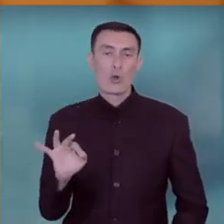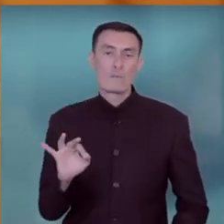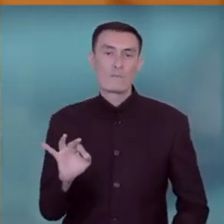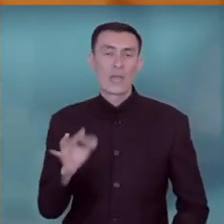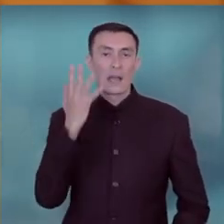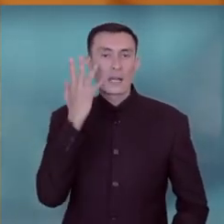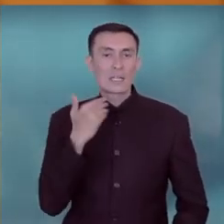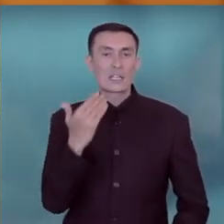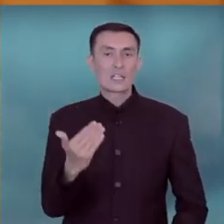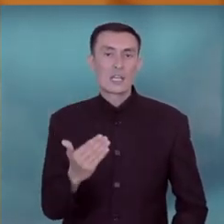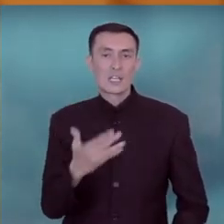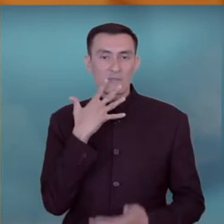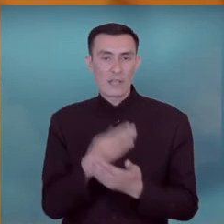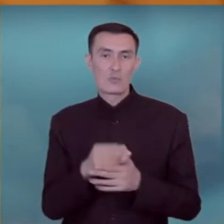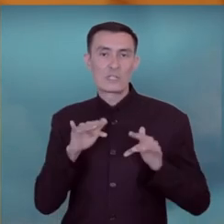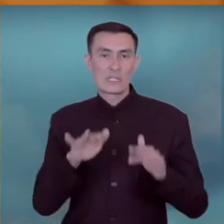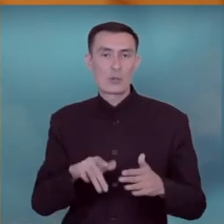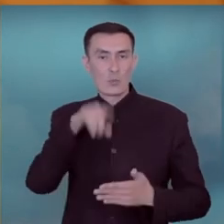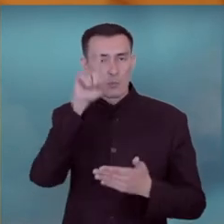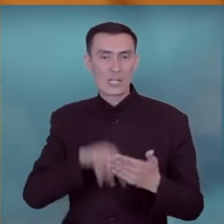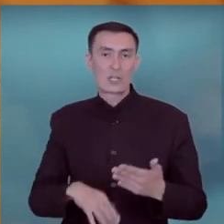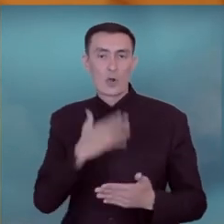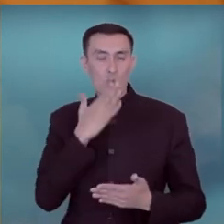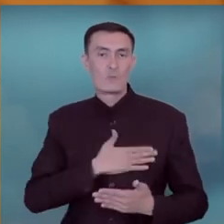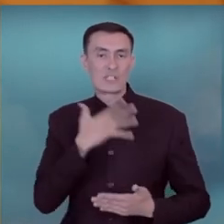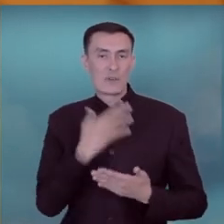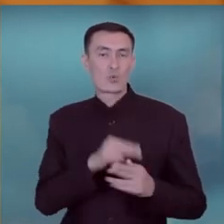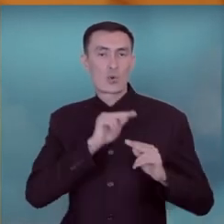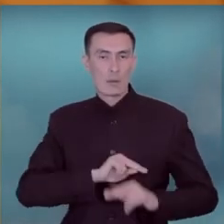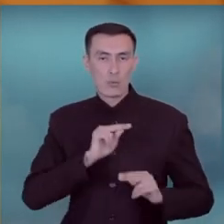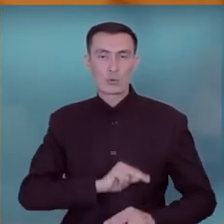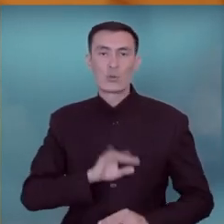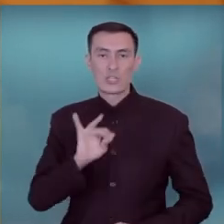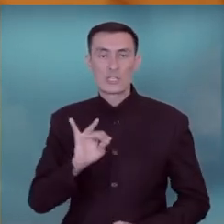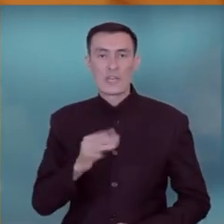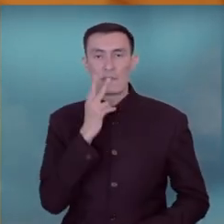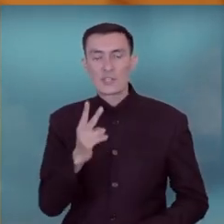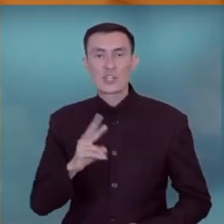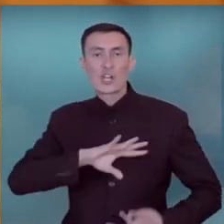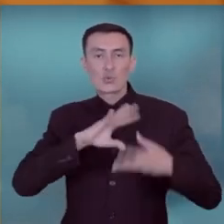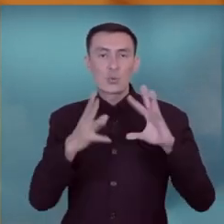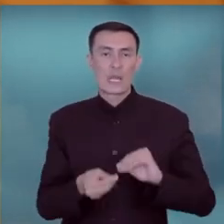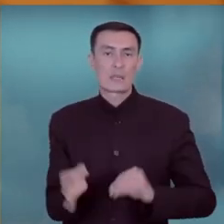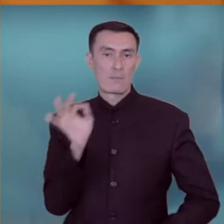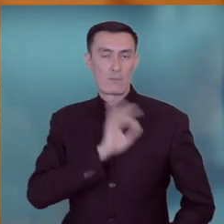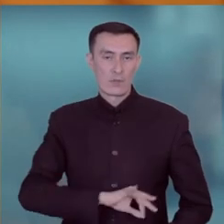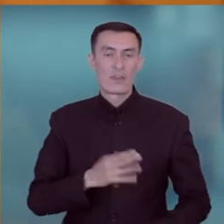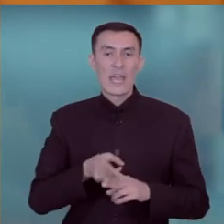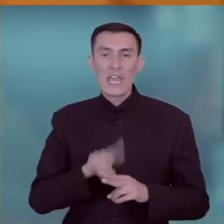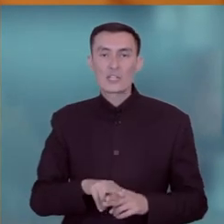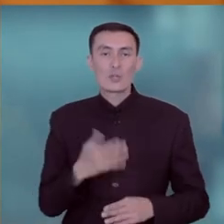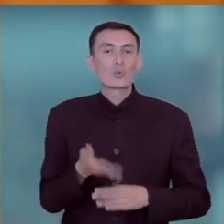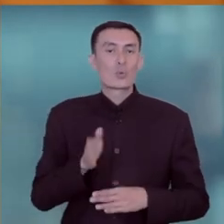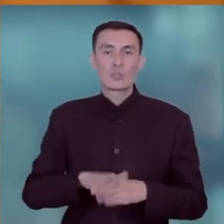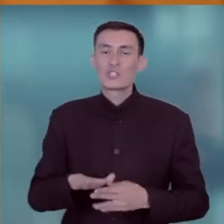stronger. When you are devoted to your job, when you love your job and it's rewarding, you can overcome